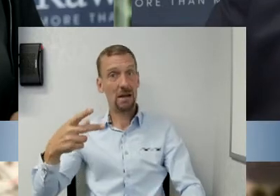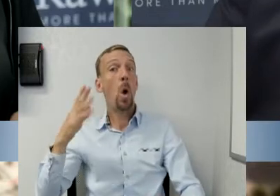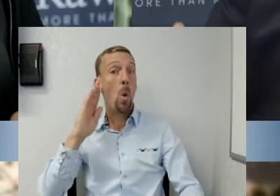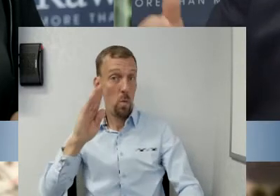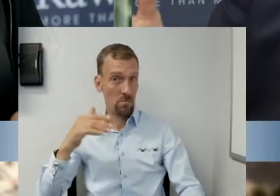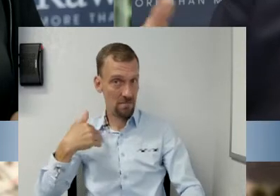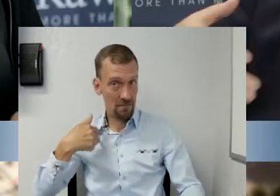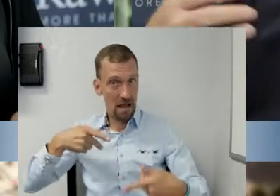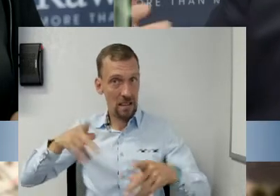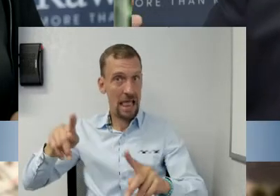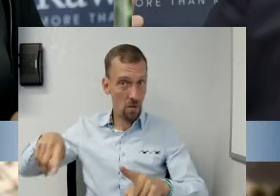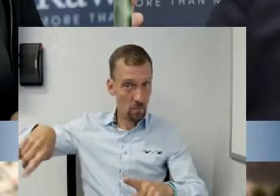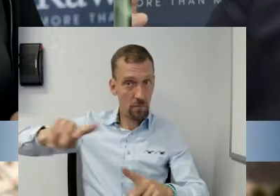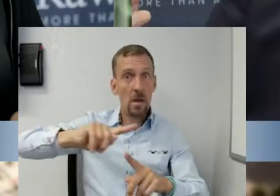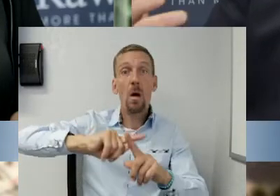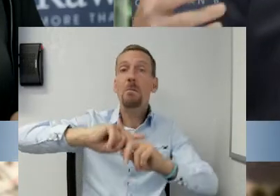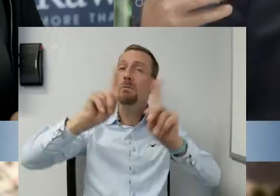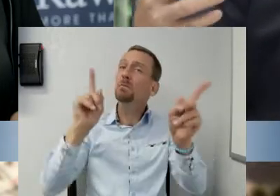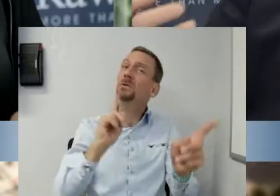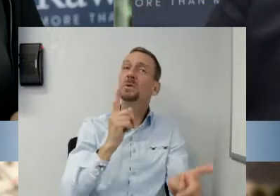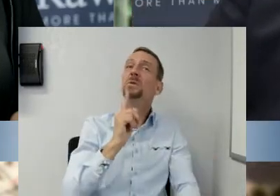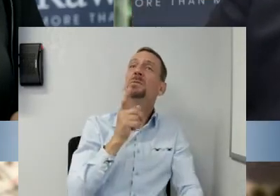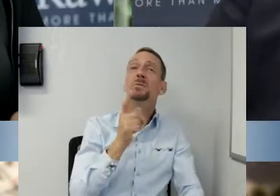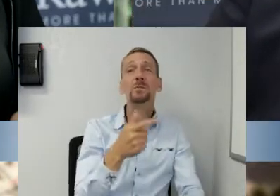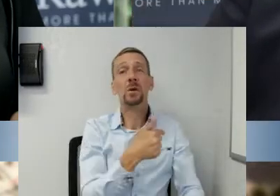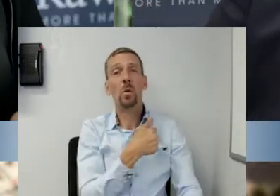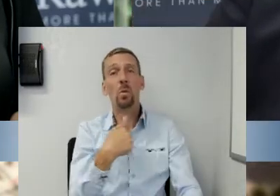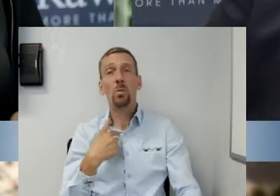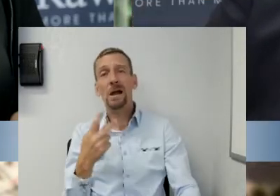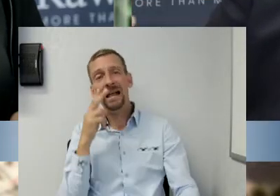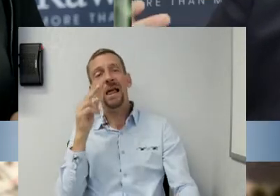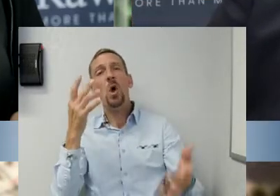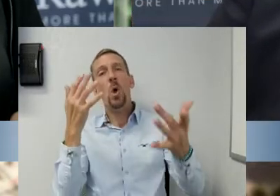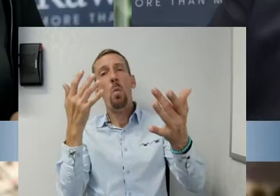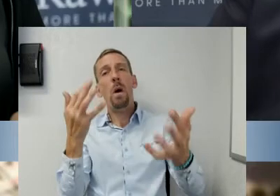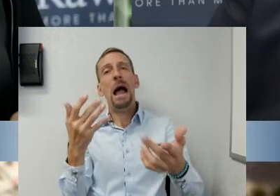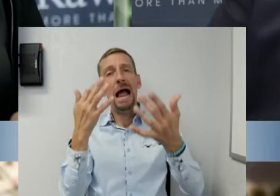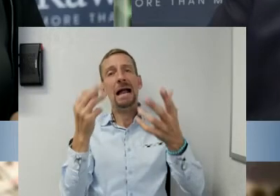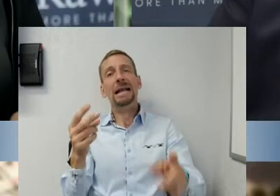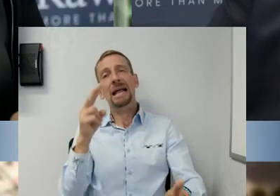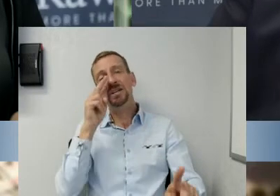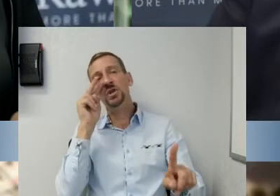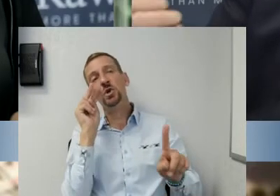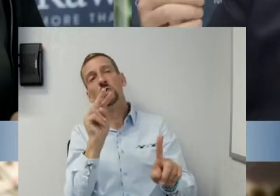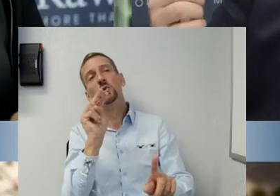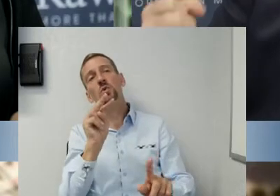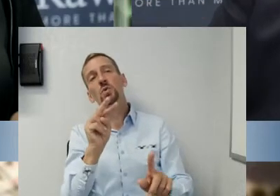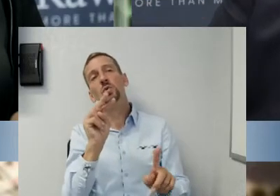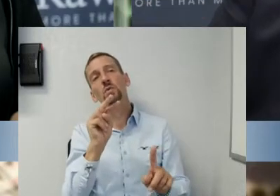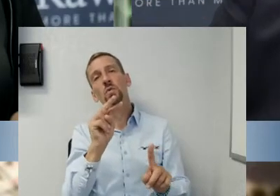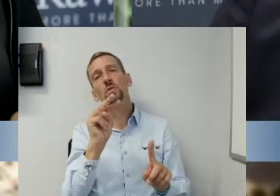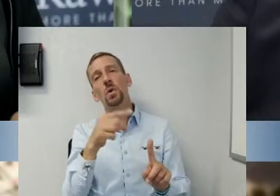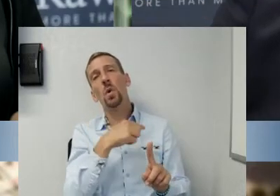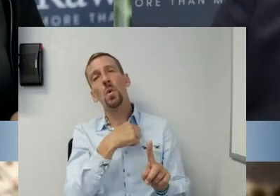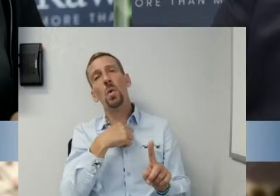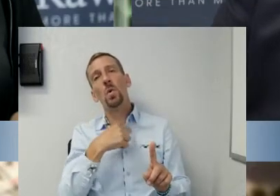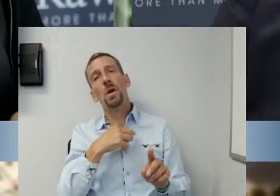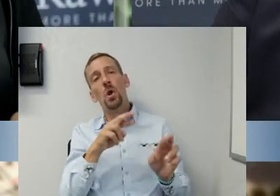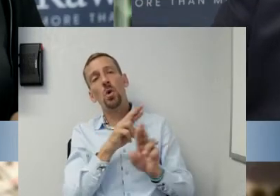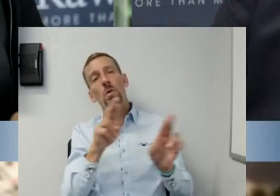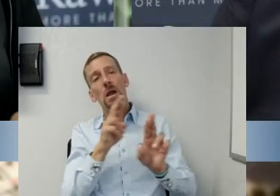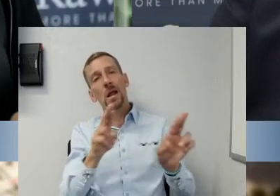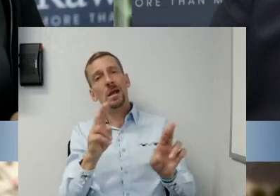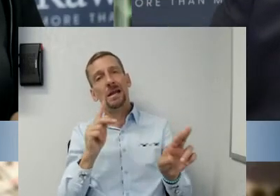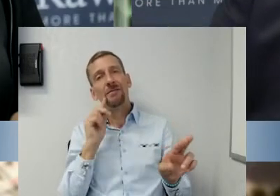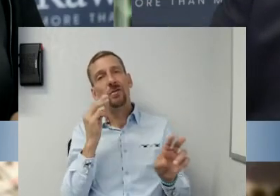will, again, we're kind of in that wait and look mode right now. We're just bracing for Memorial